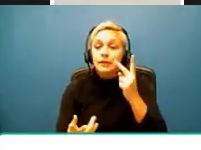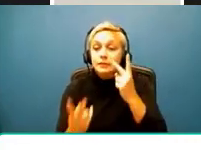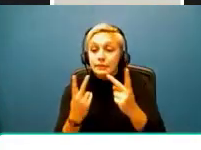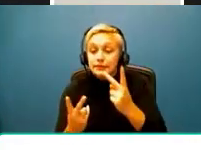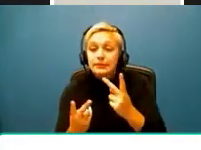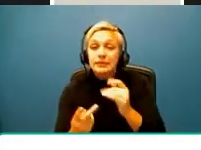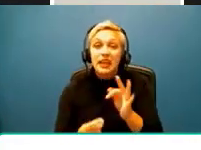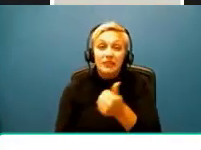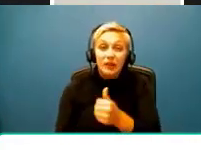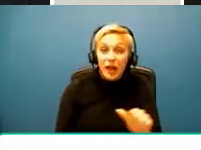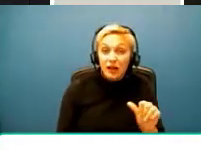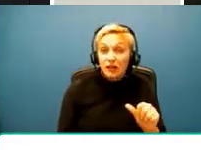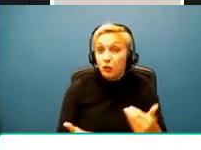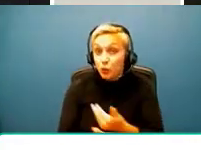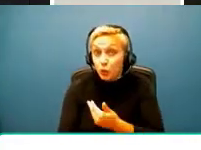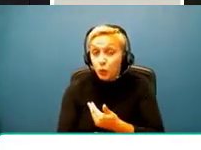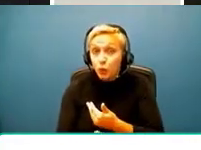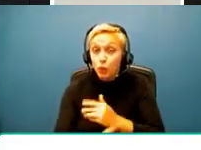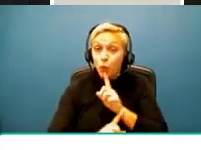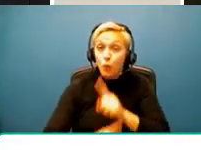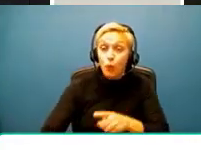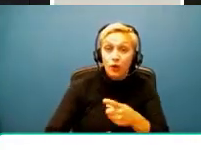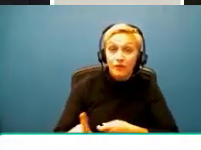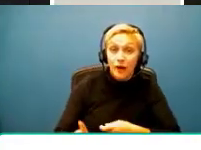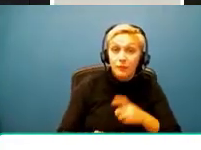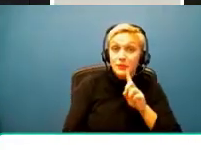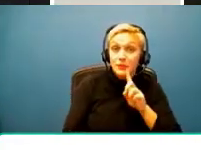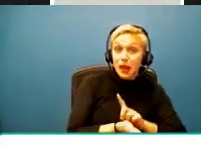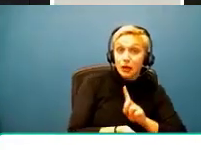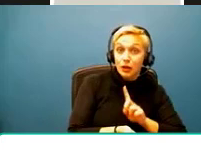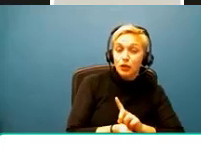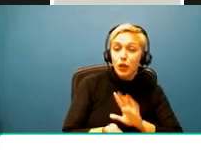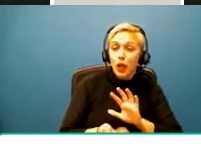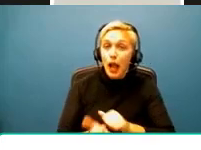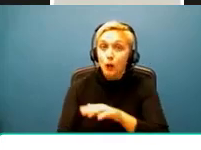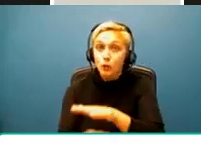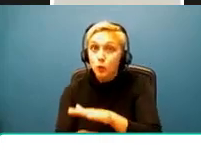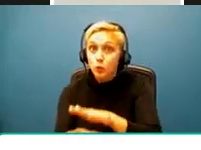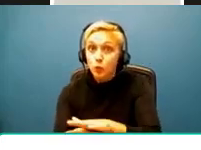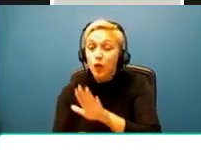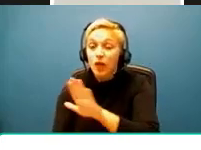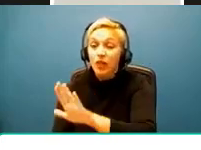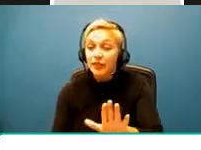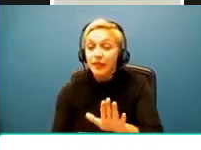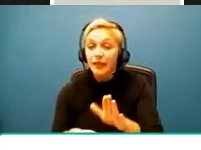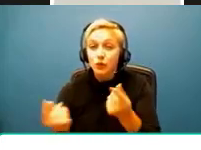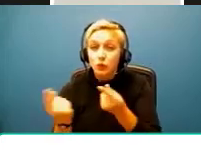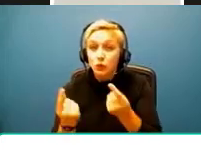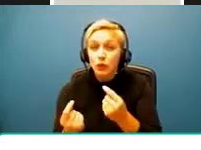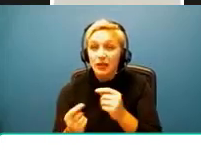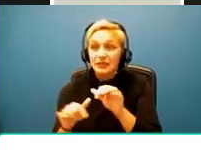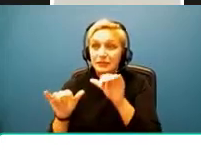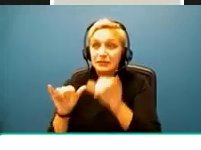any new orders, how the student is handling their health condition in home,